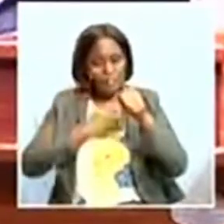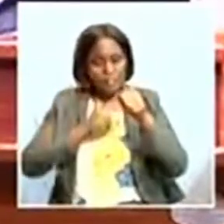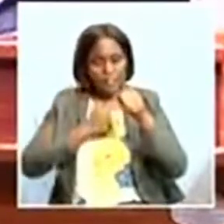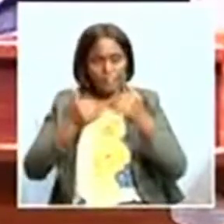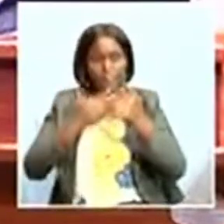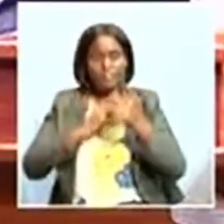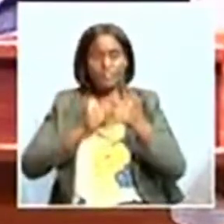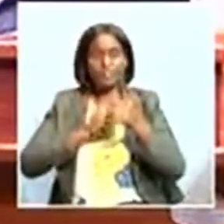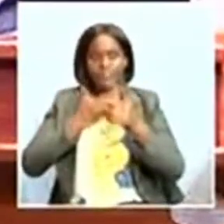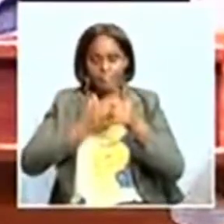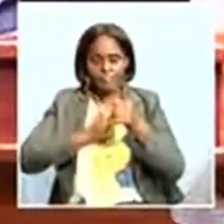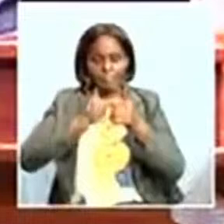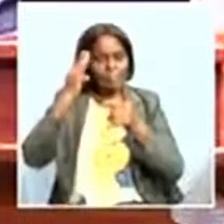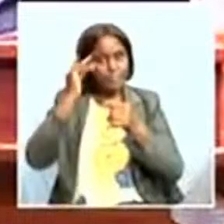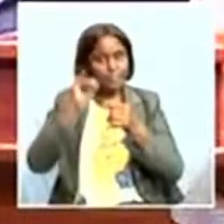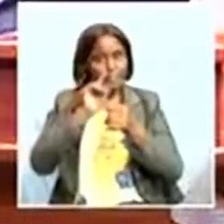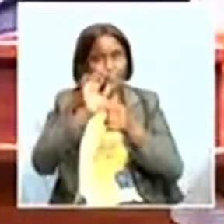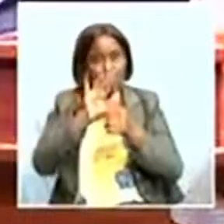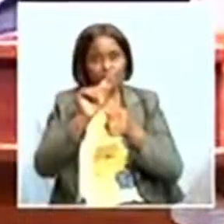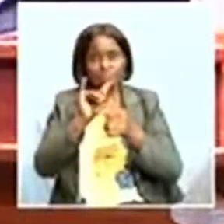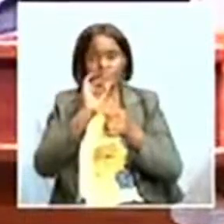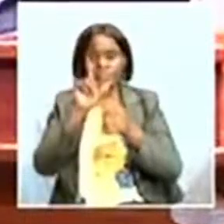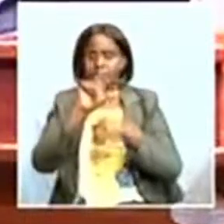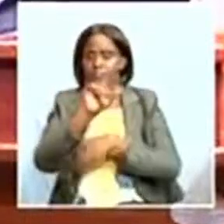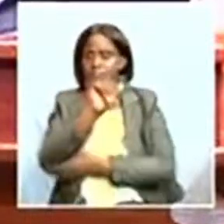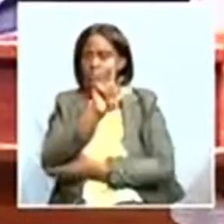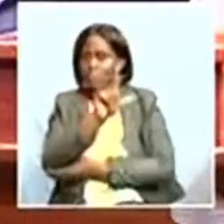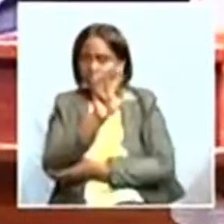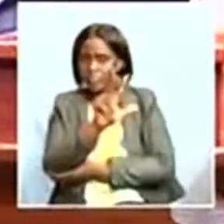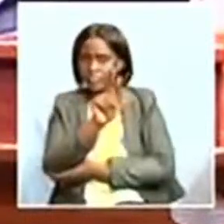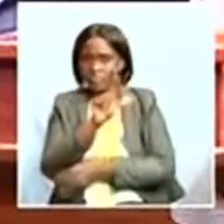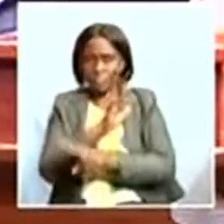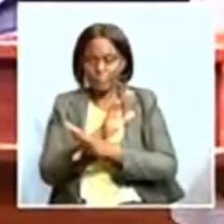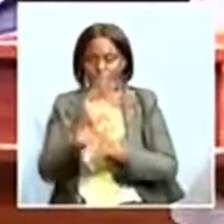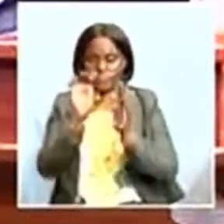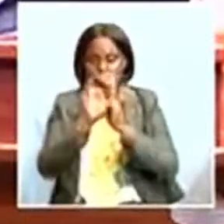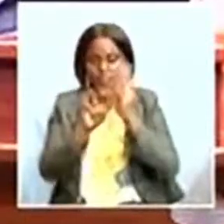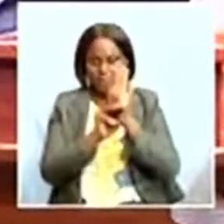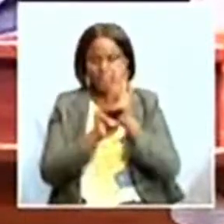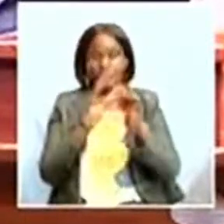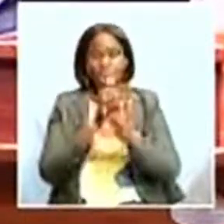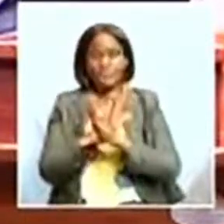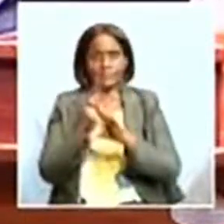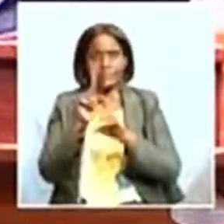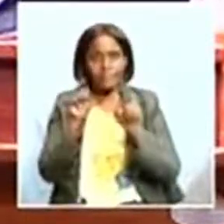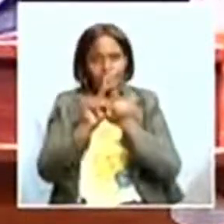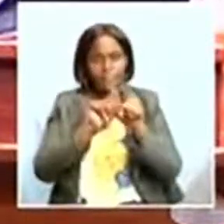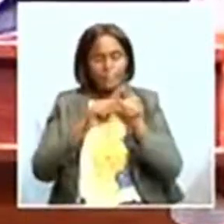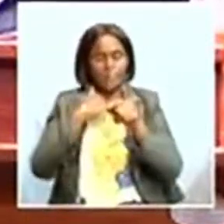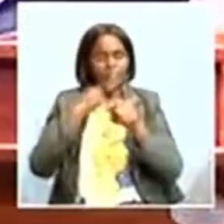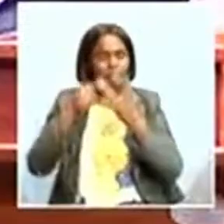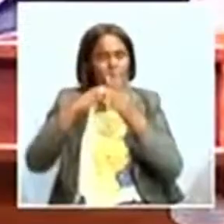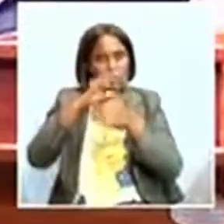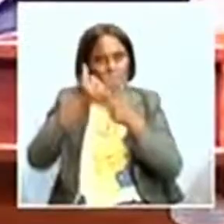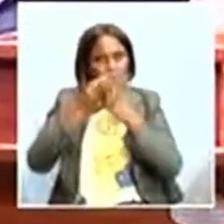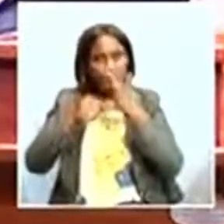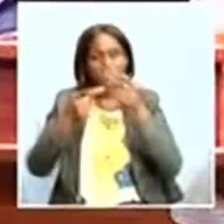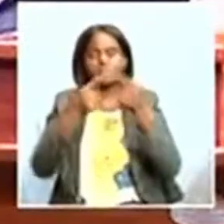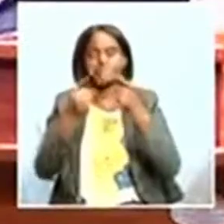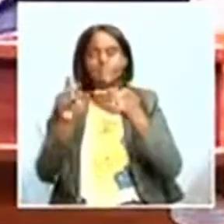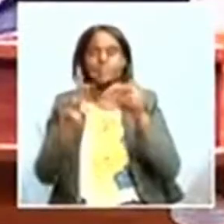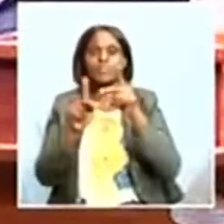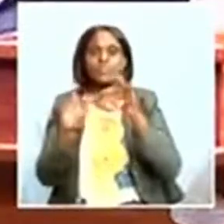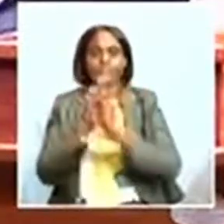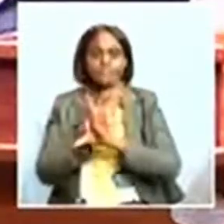therefore confident that the 2023 Zambia education curriculum reflects the views of a broad spectrum